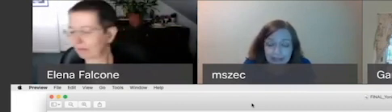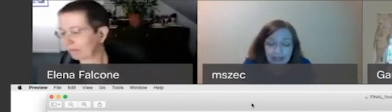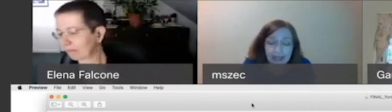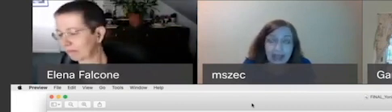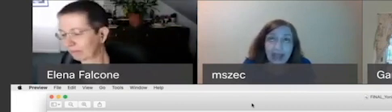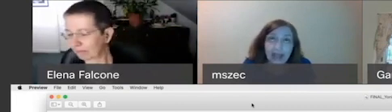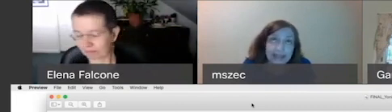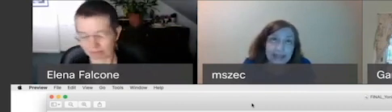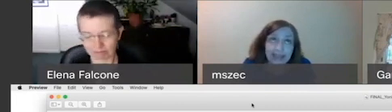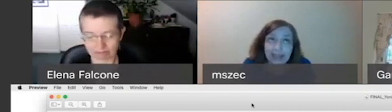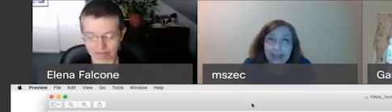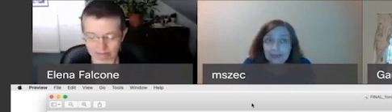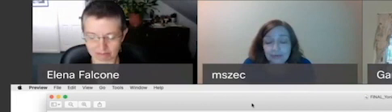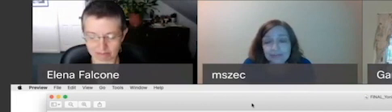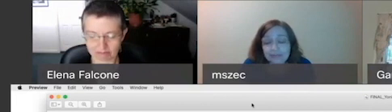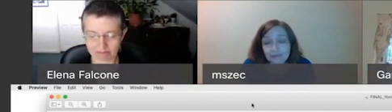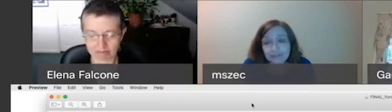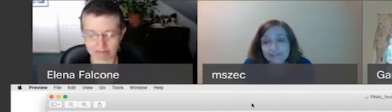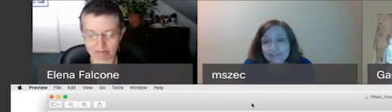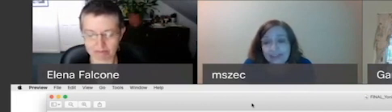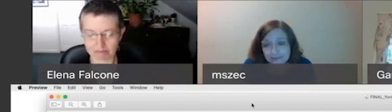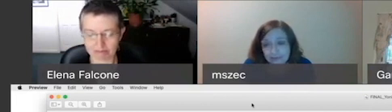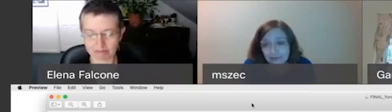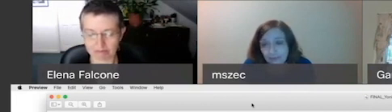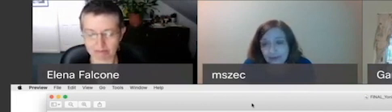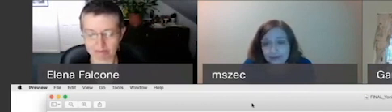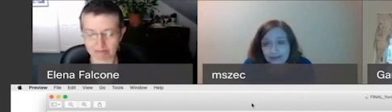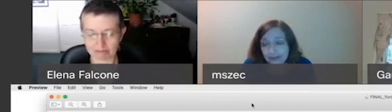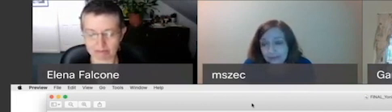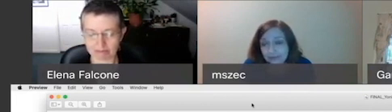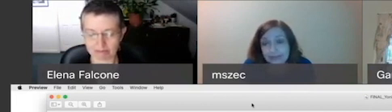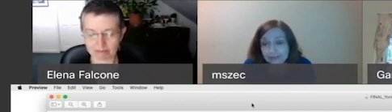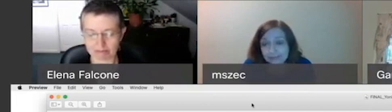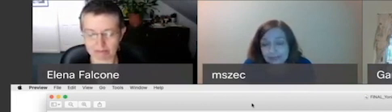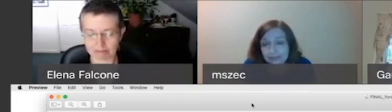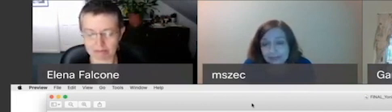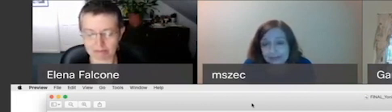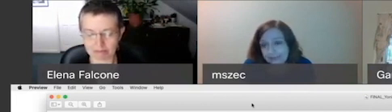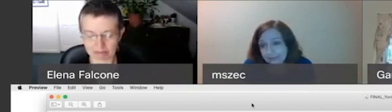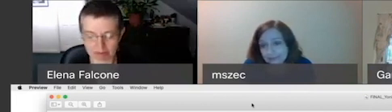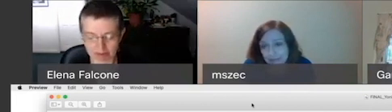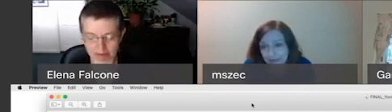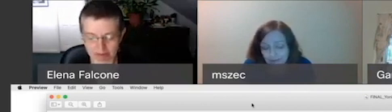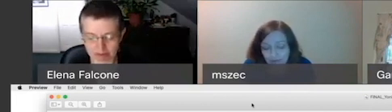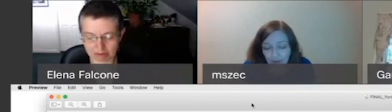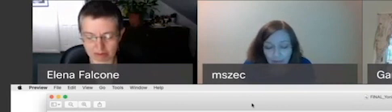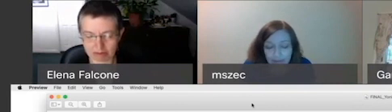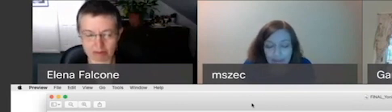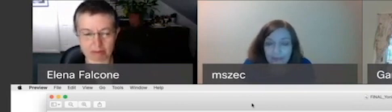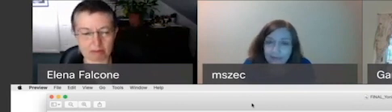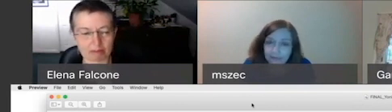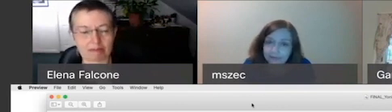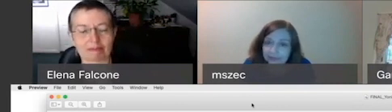dramatically. I am going to give you just a taste of what was done in the next 10 minutes or